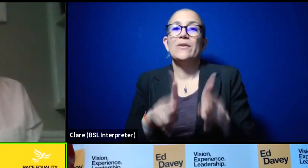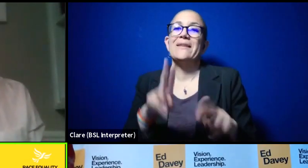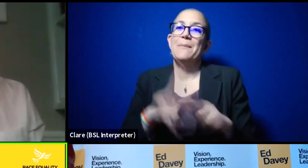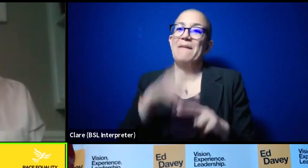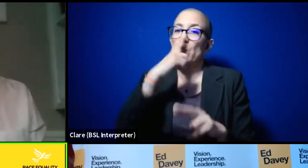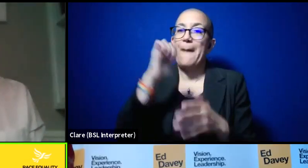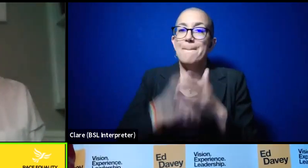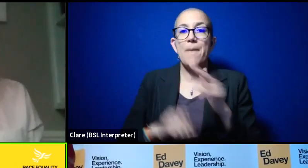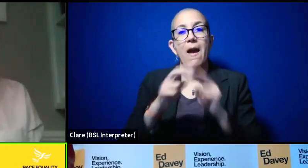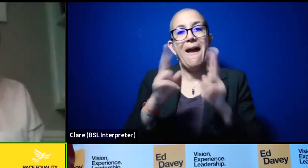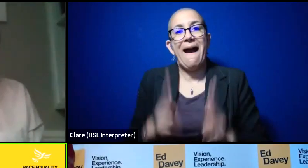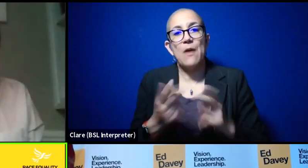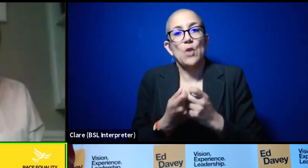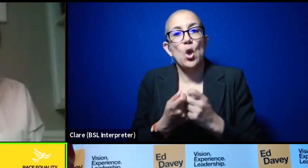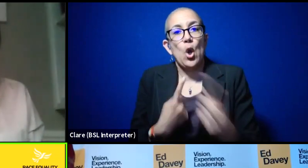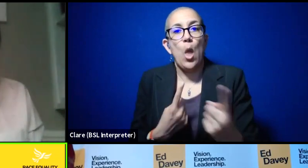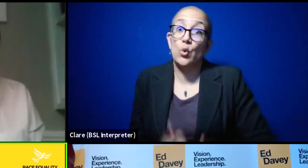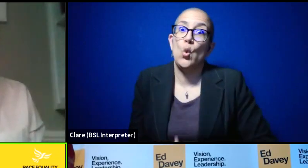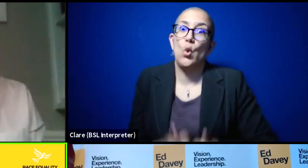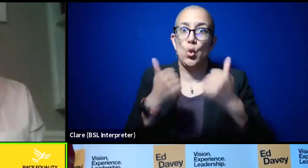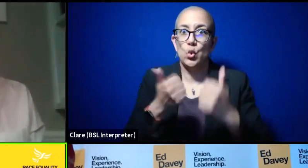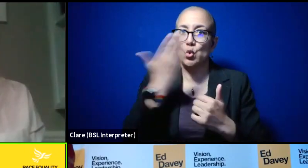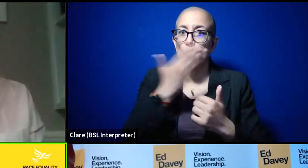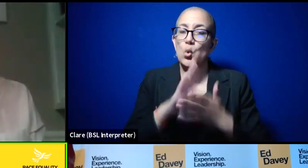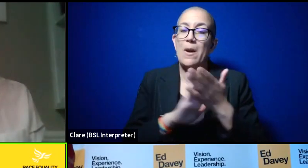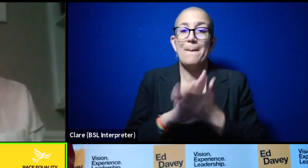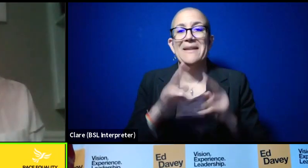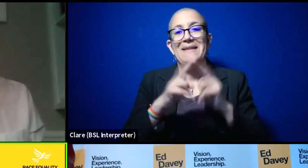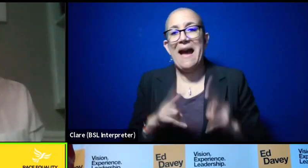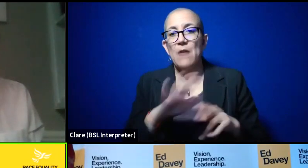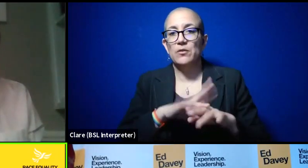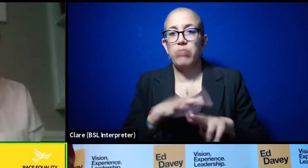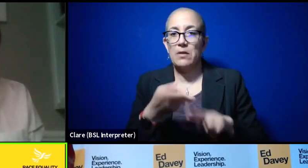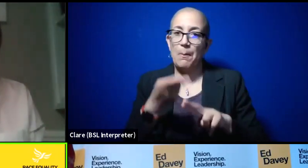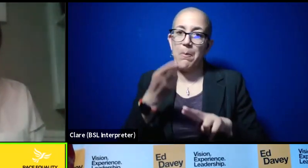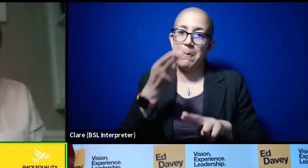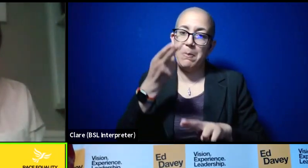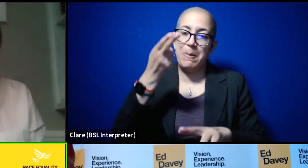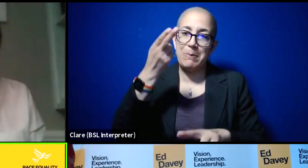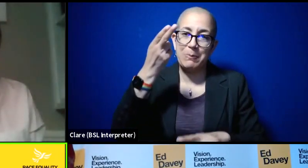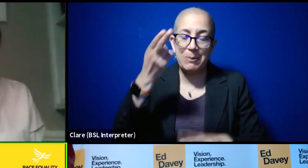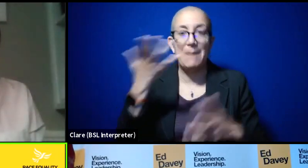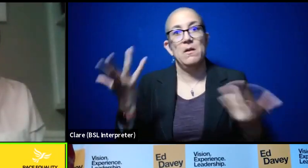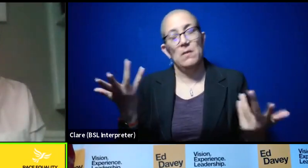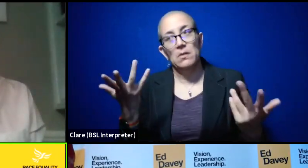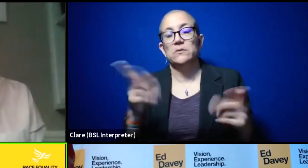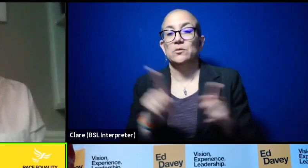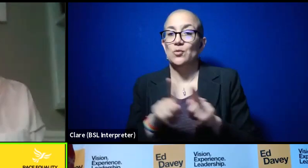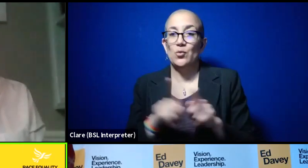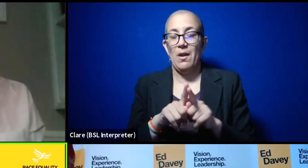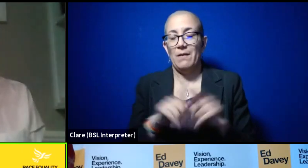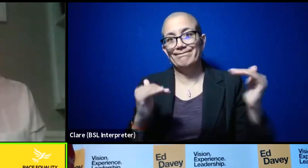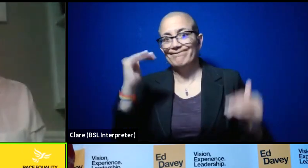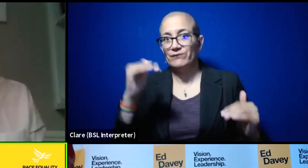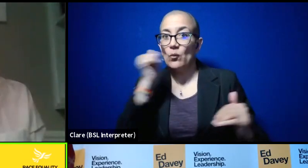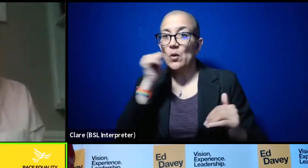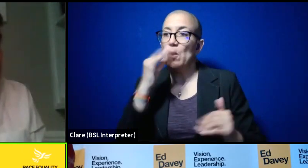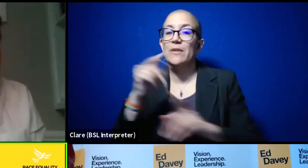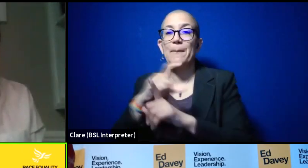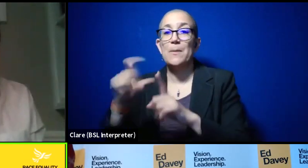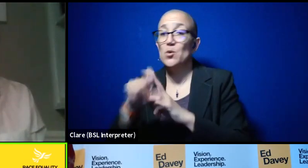close to the good school, then that drives up house prices, and disproportionately, especially if we know that there are certain communities that